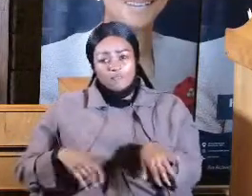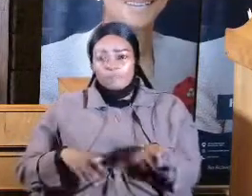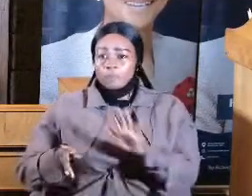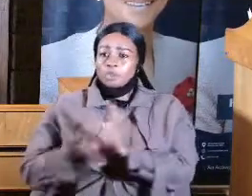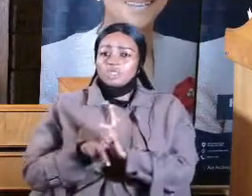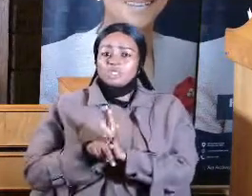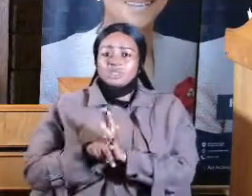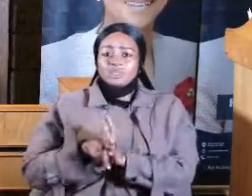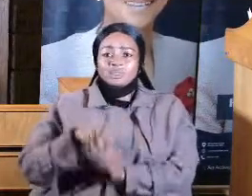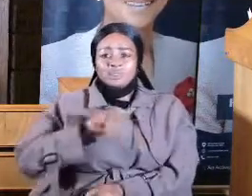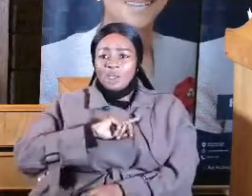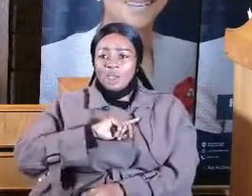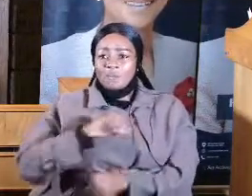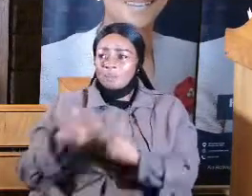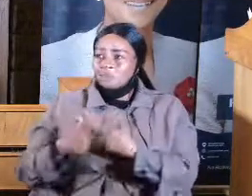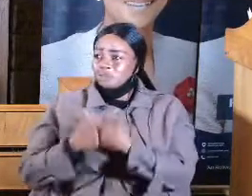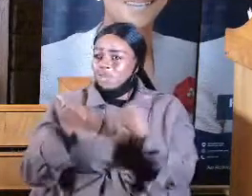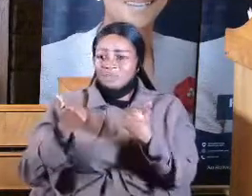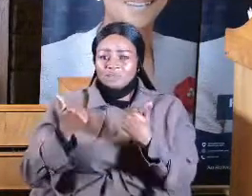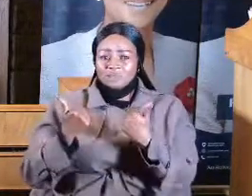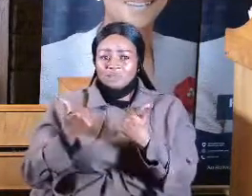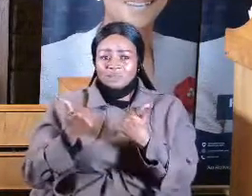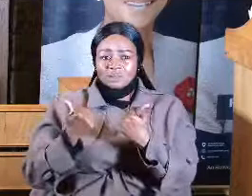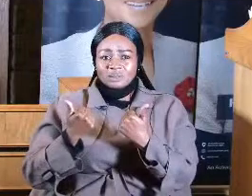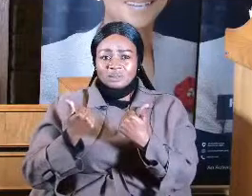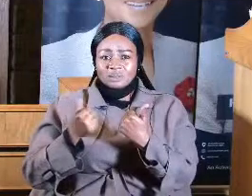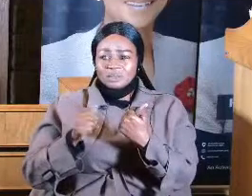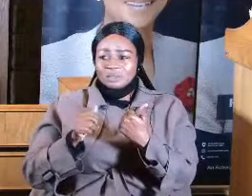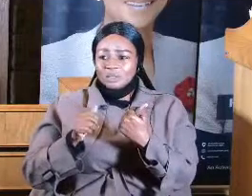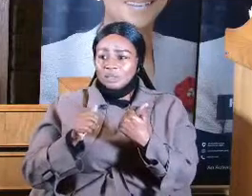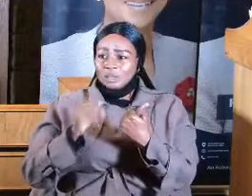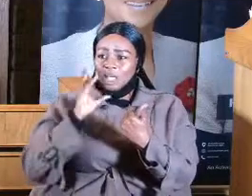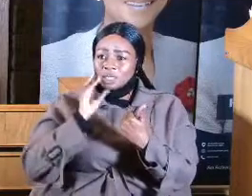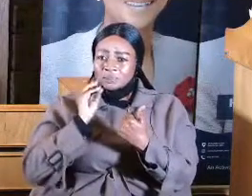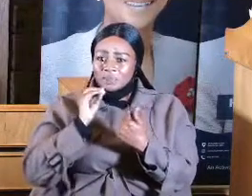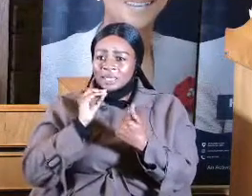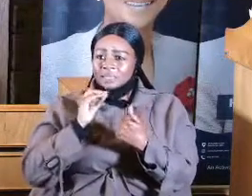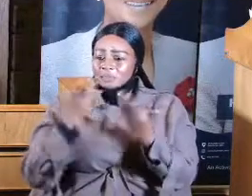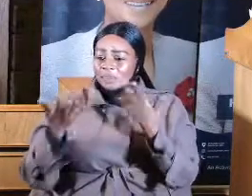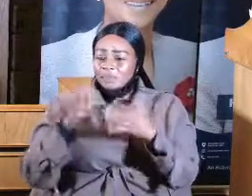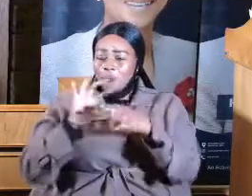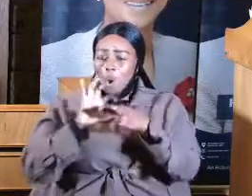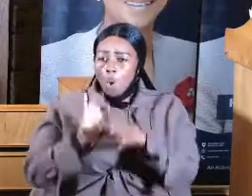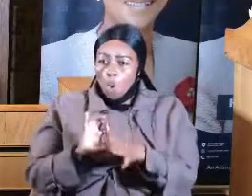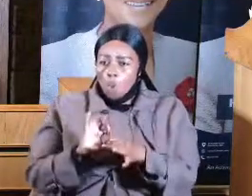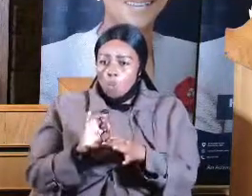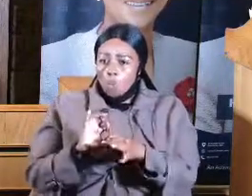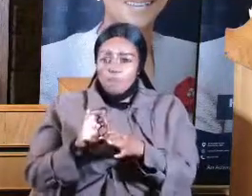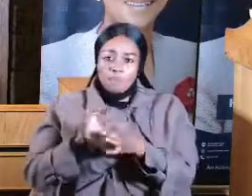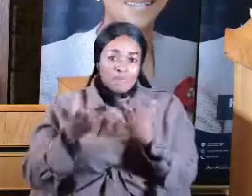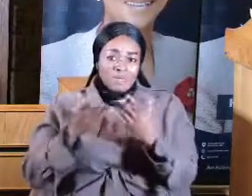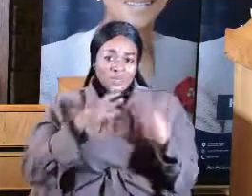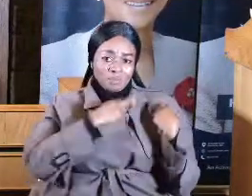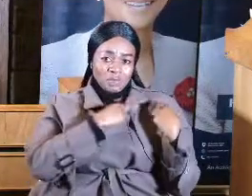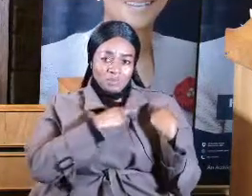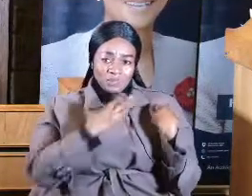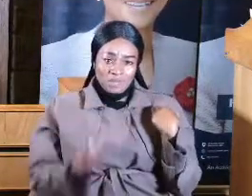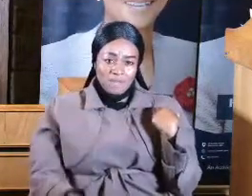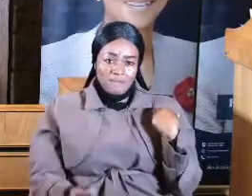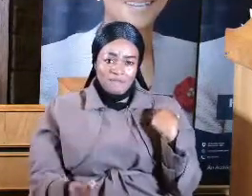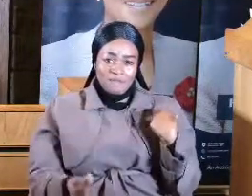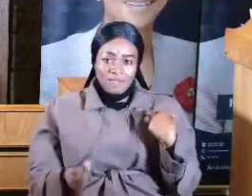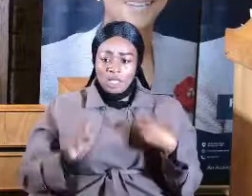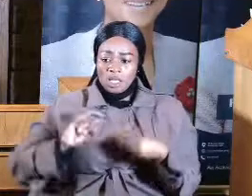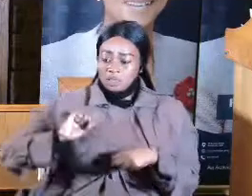of other challenges. You'll find that they've got challenges at home because we've got responsibilities, as